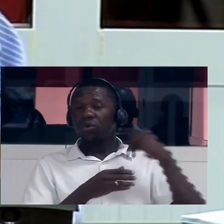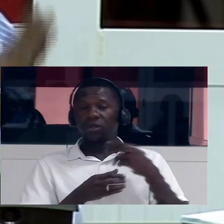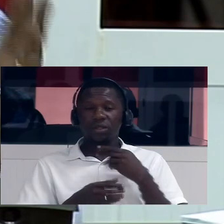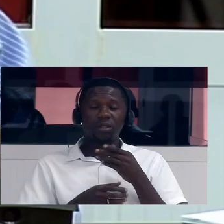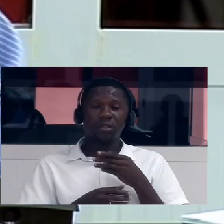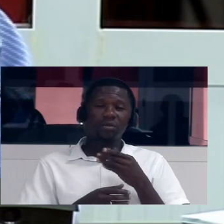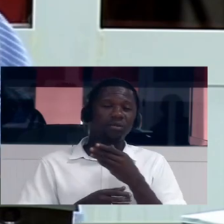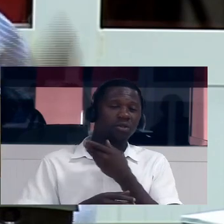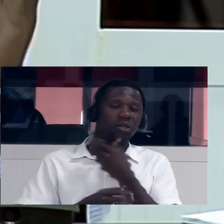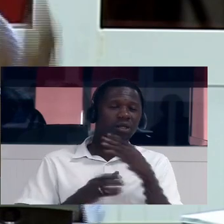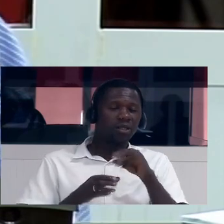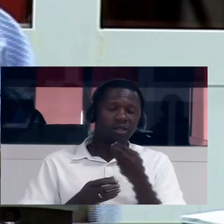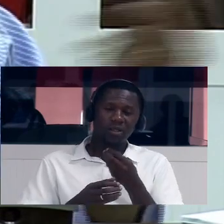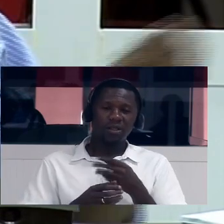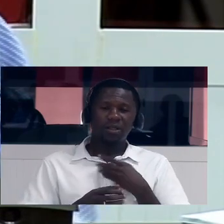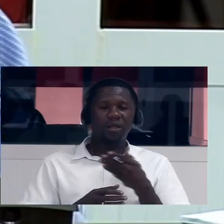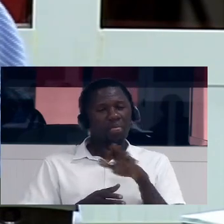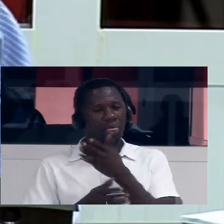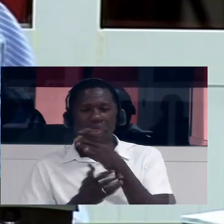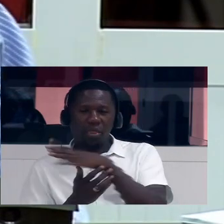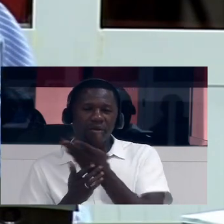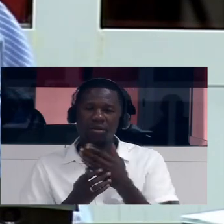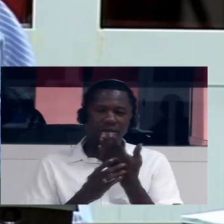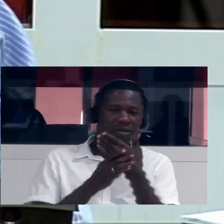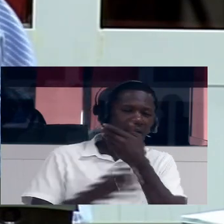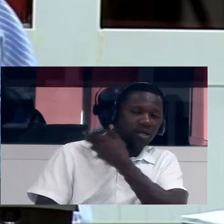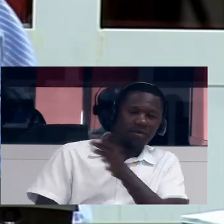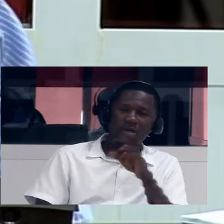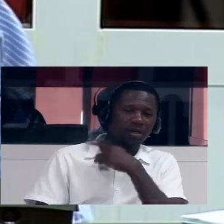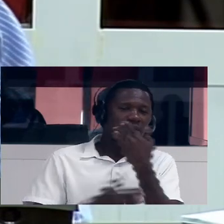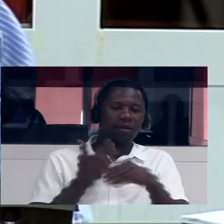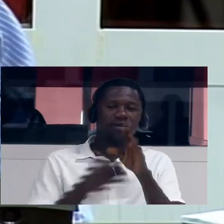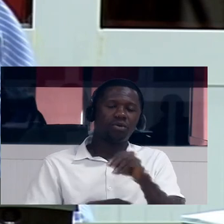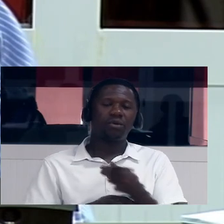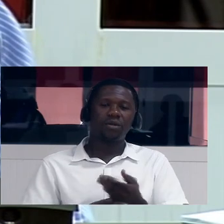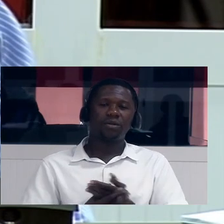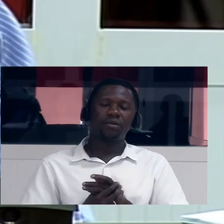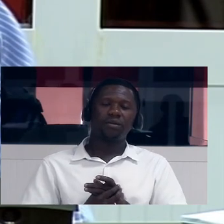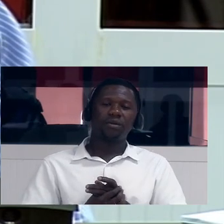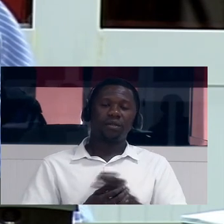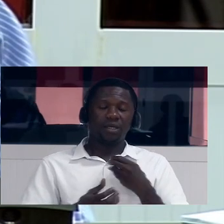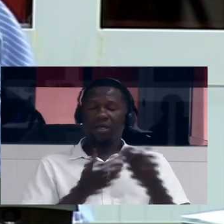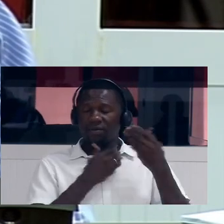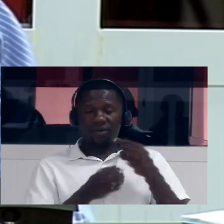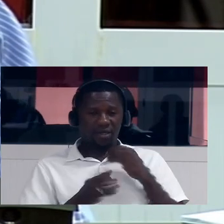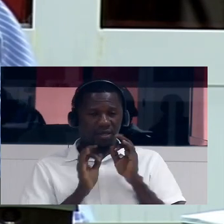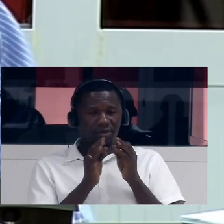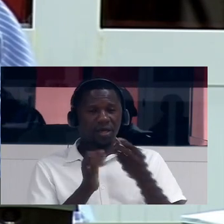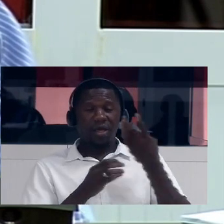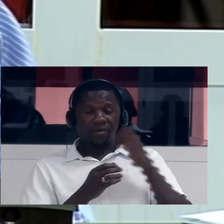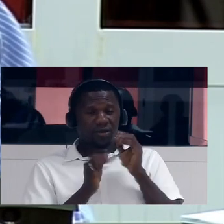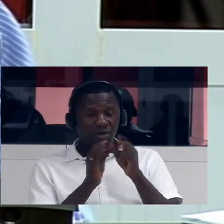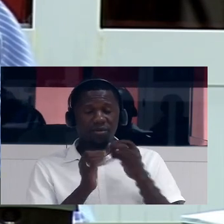dilly-dallied, that's what he used. He dilly-dallied until he left and he didn't do it. And then I said to him, "But if you told my predecessor